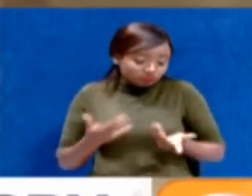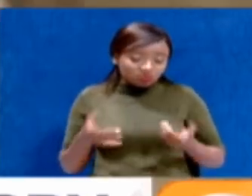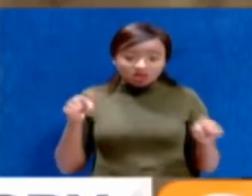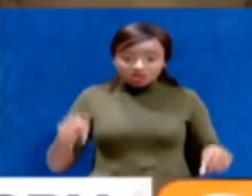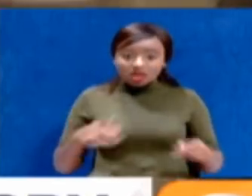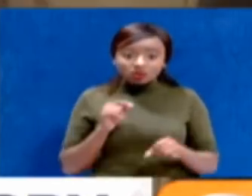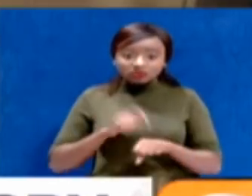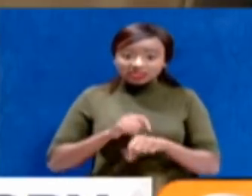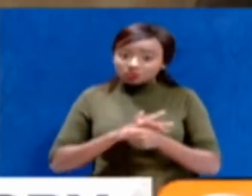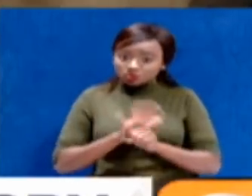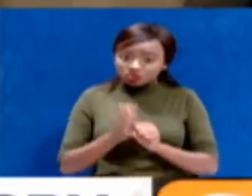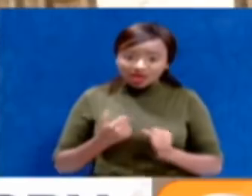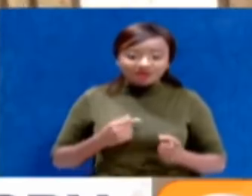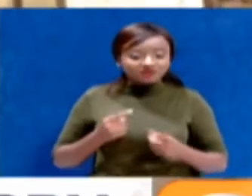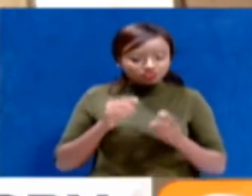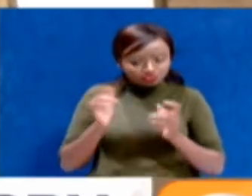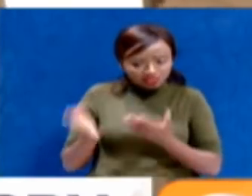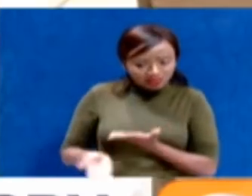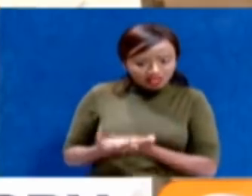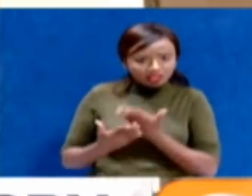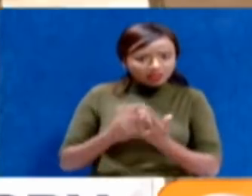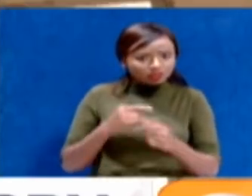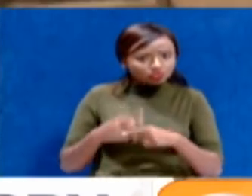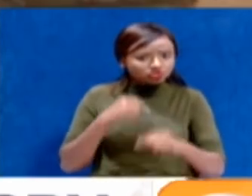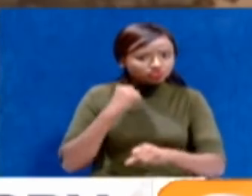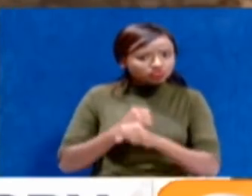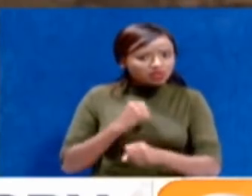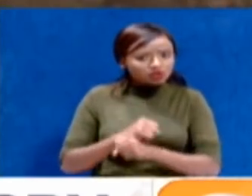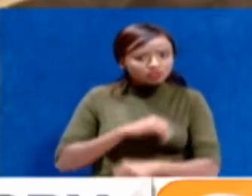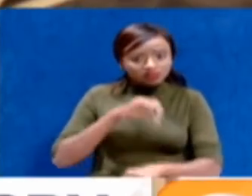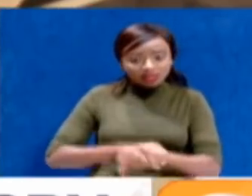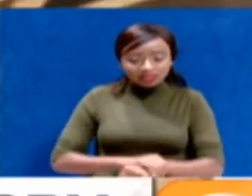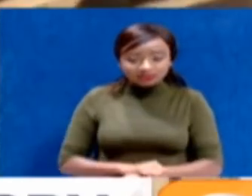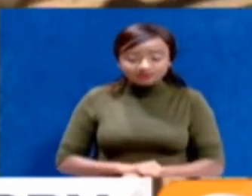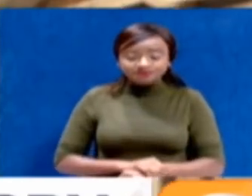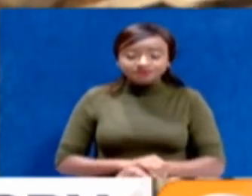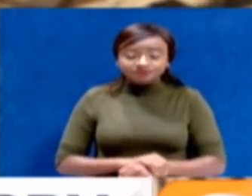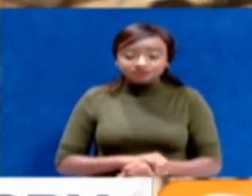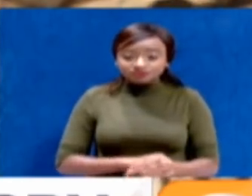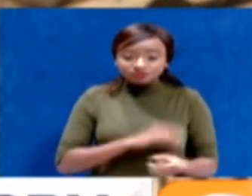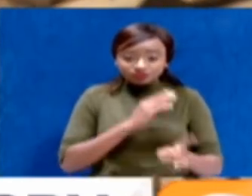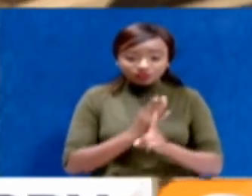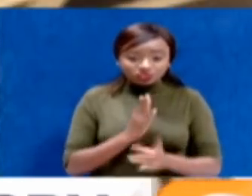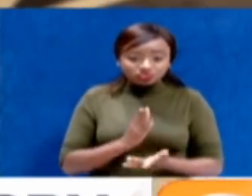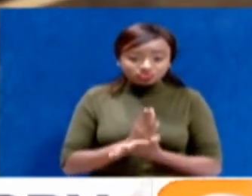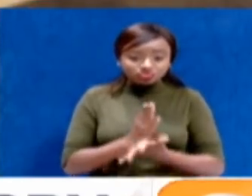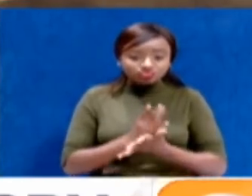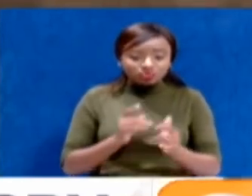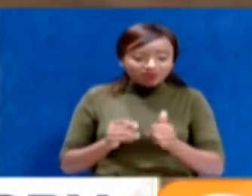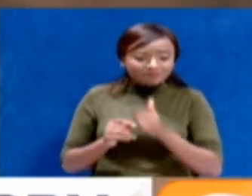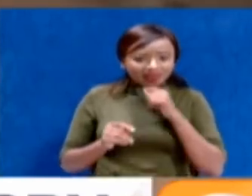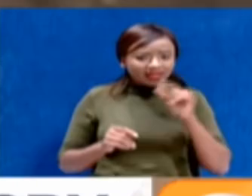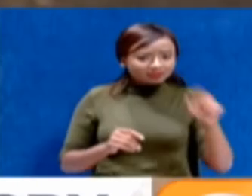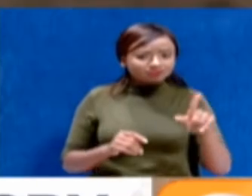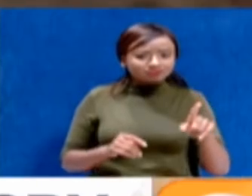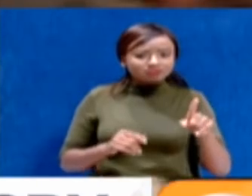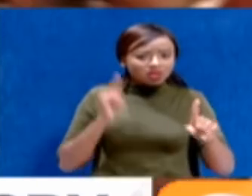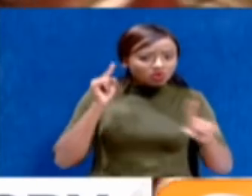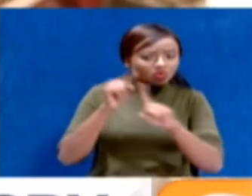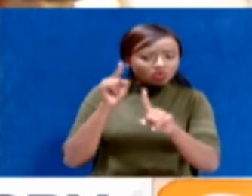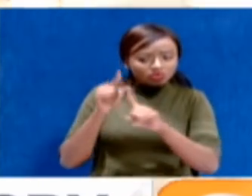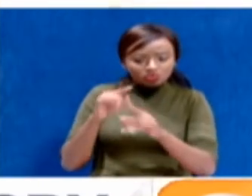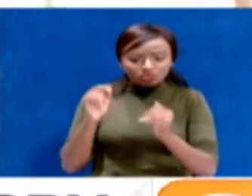period to ensure that the bus is being done. The idea struck a chord with Kayange, who has been actively involved in charity programs